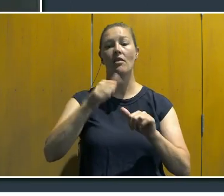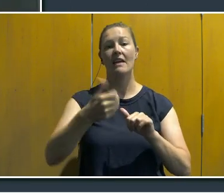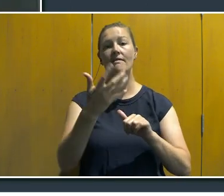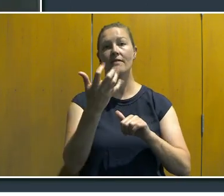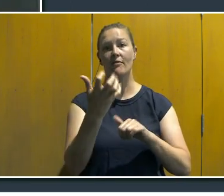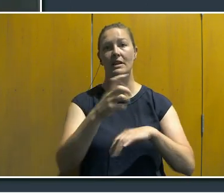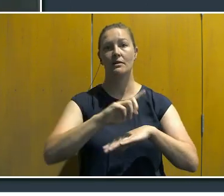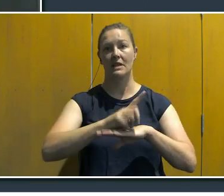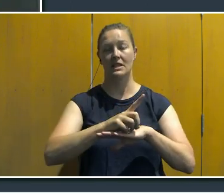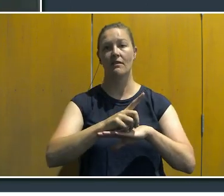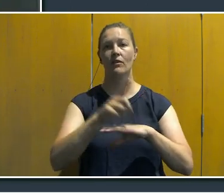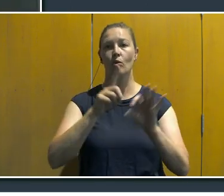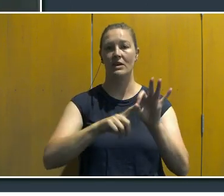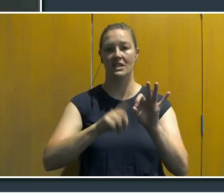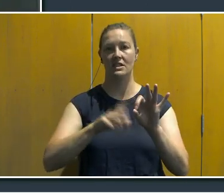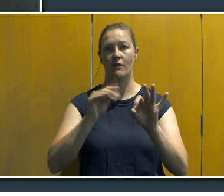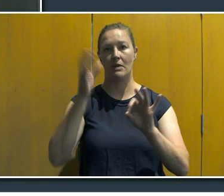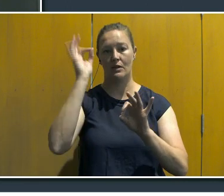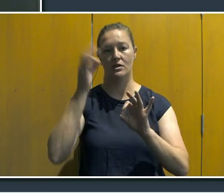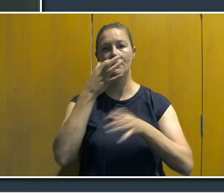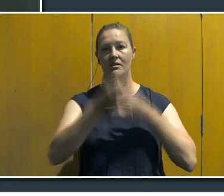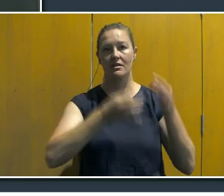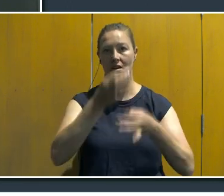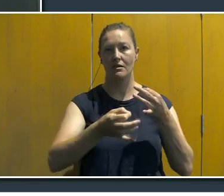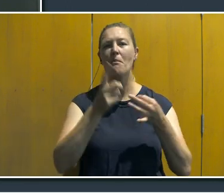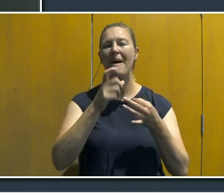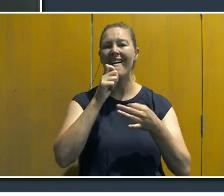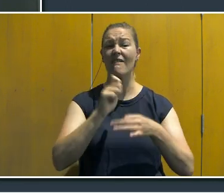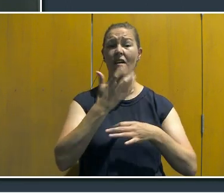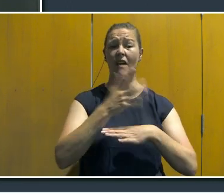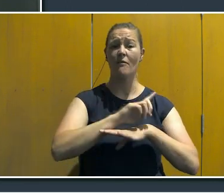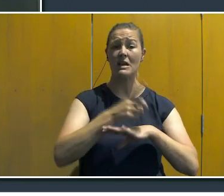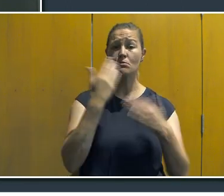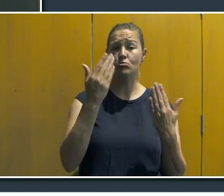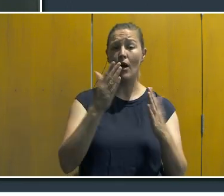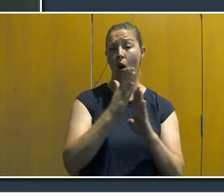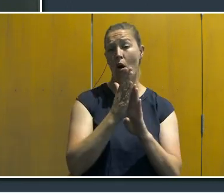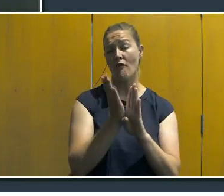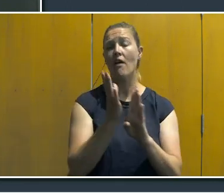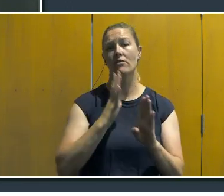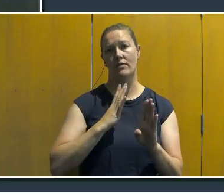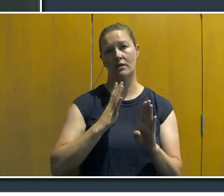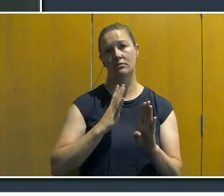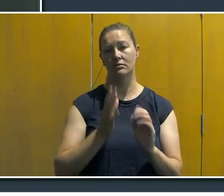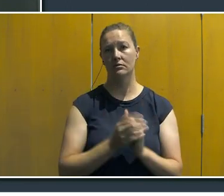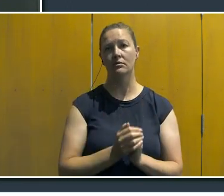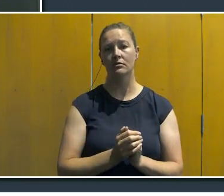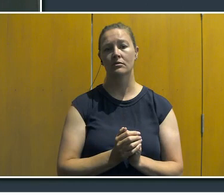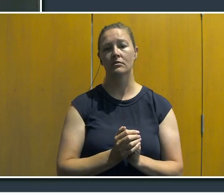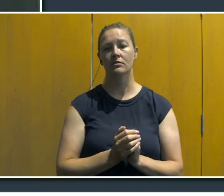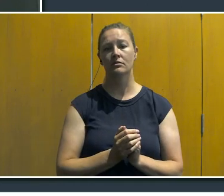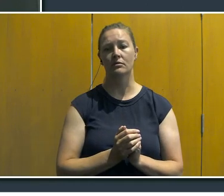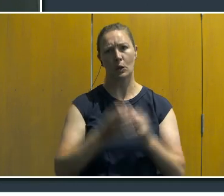for questions. But we are pretty relaxed if you go over that initial 5 minutes for your presentation. We're not being